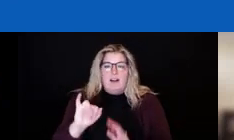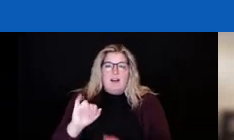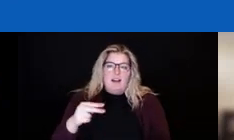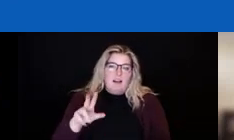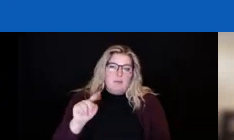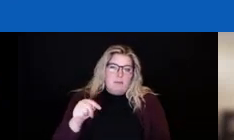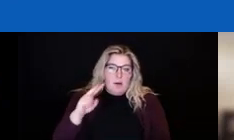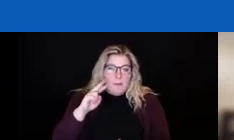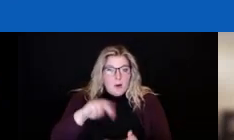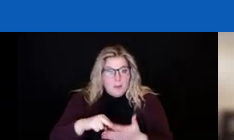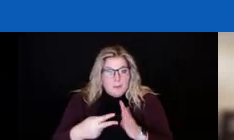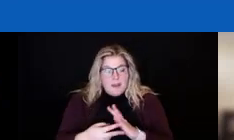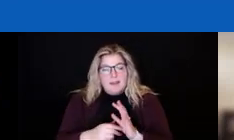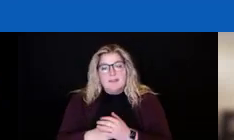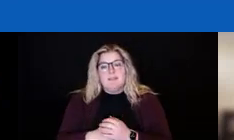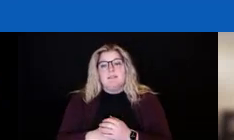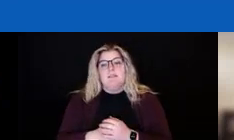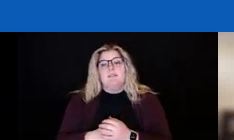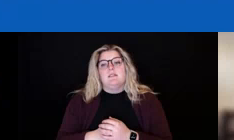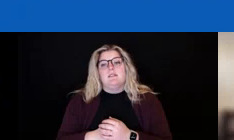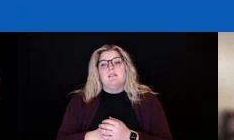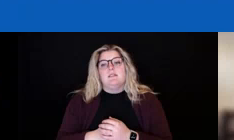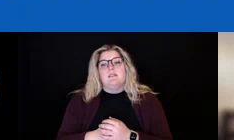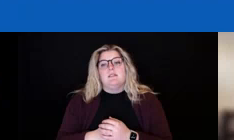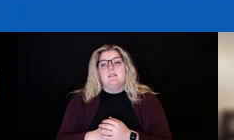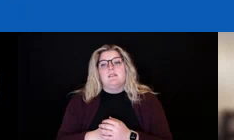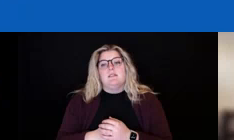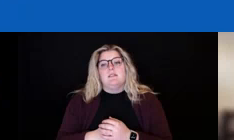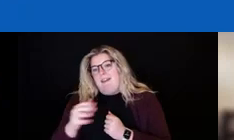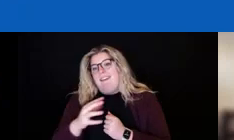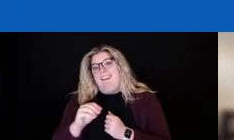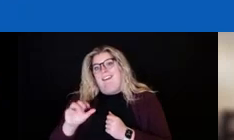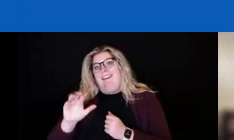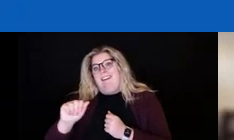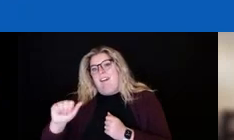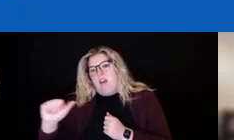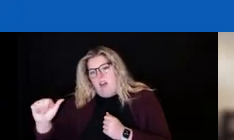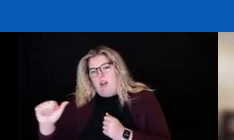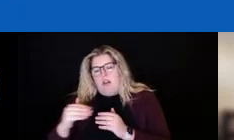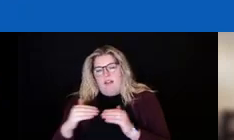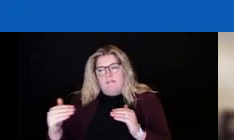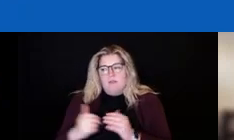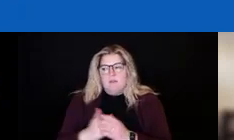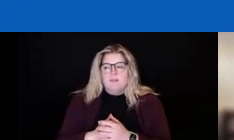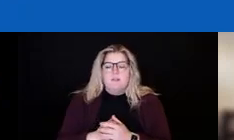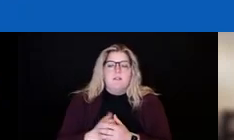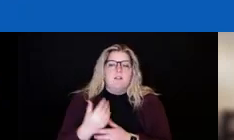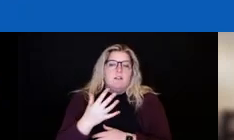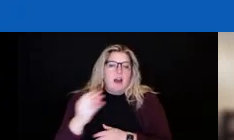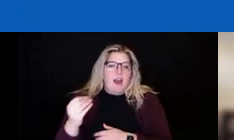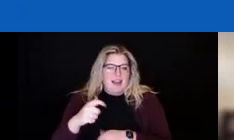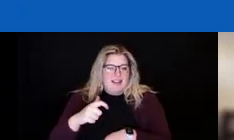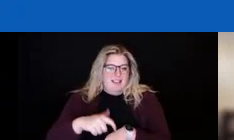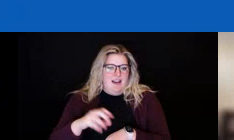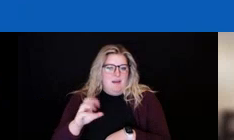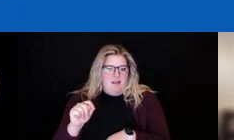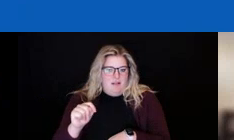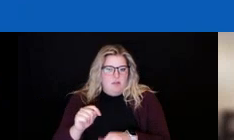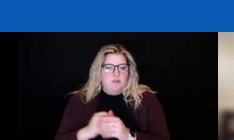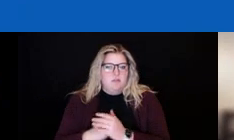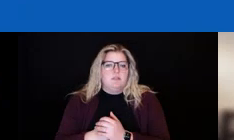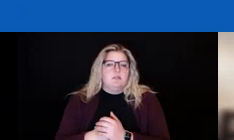purpose at both a AA and AAA levels, and as well as addressing timeouts. And